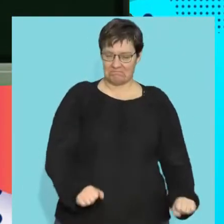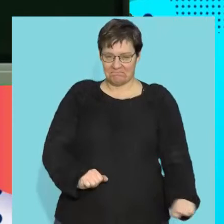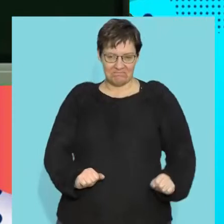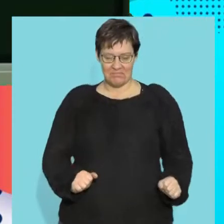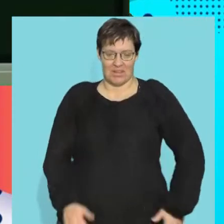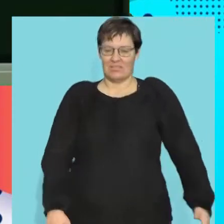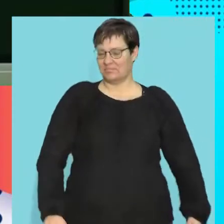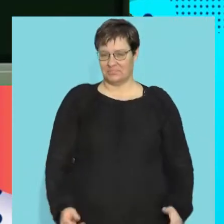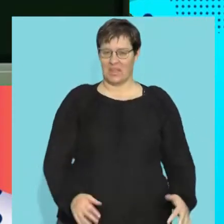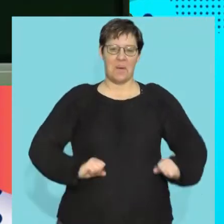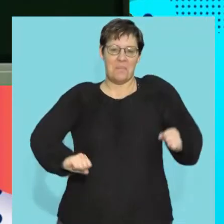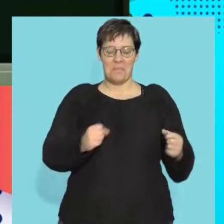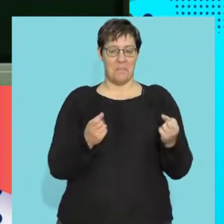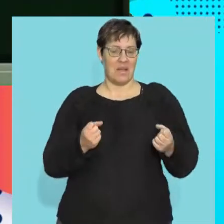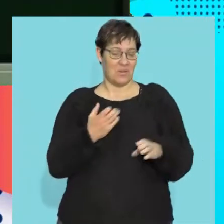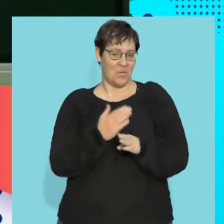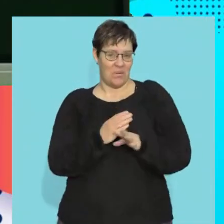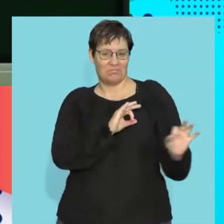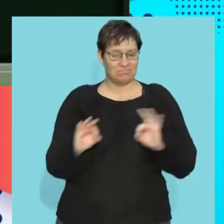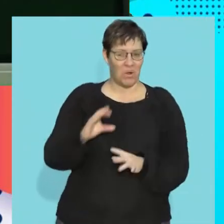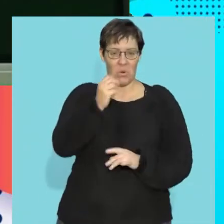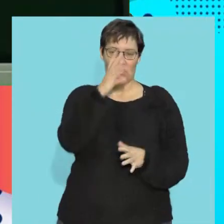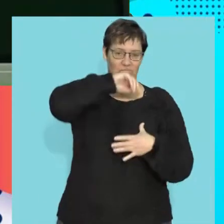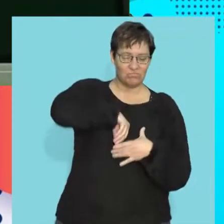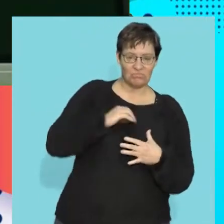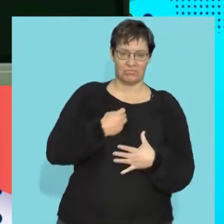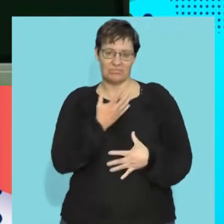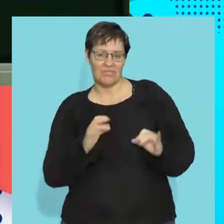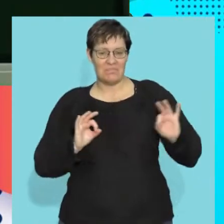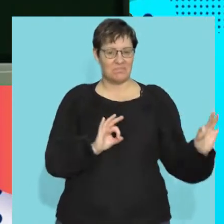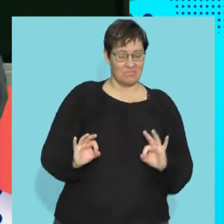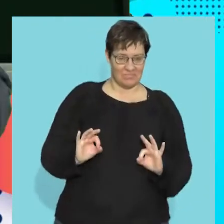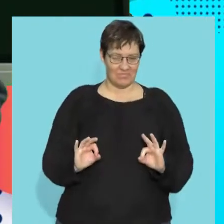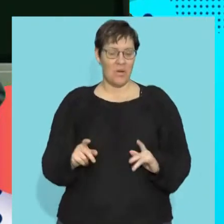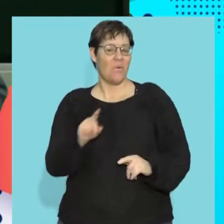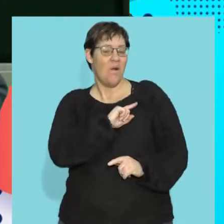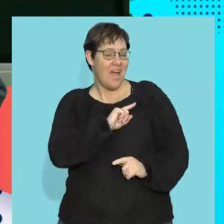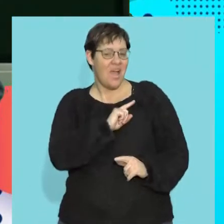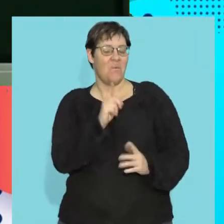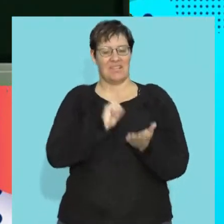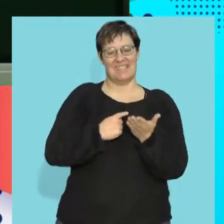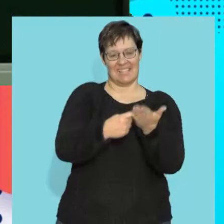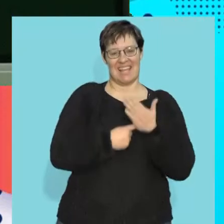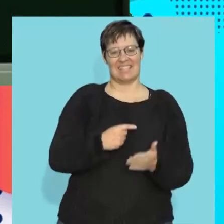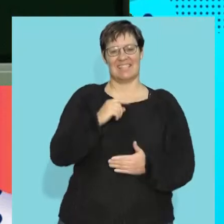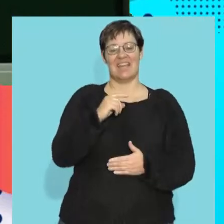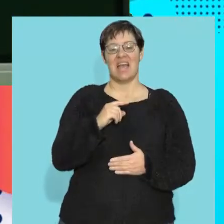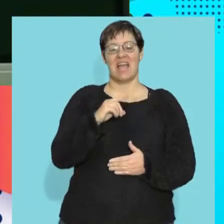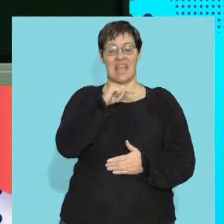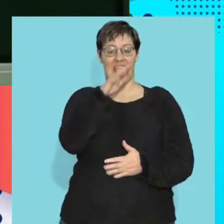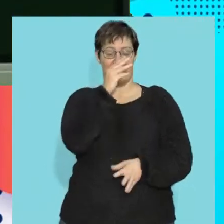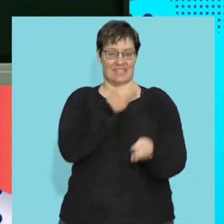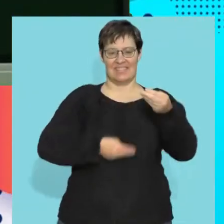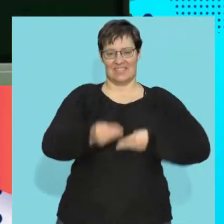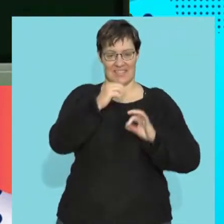arms, get the muscles going, get the oxygen going, because that's what we're talking about, gaseous exchange system. Right, just to recap,